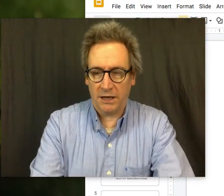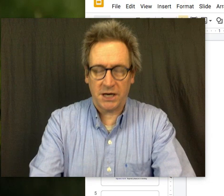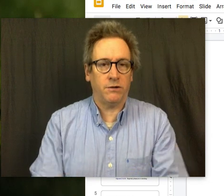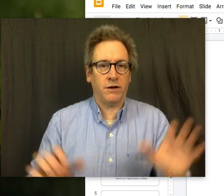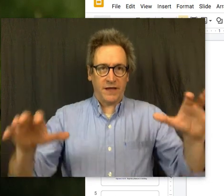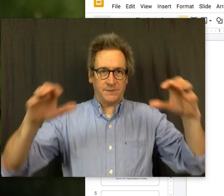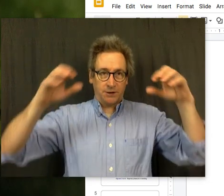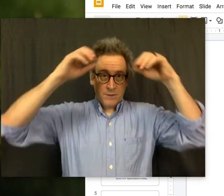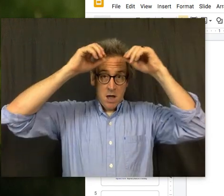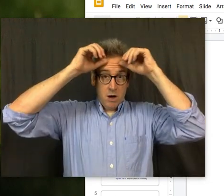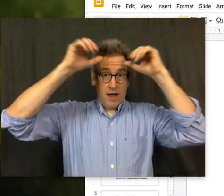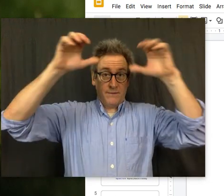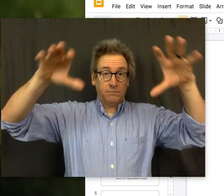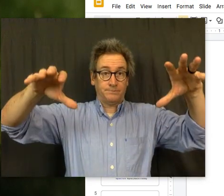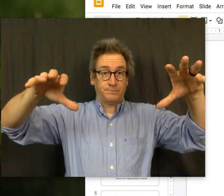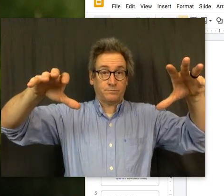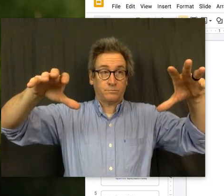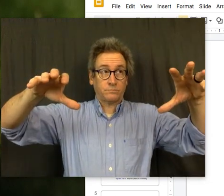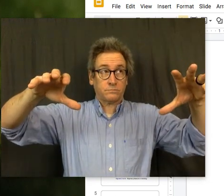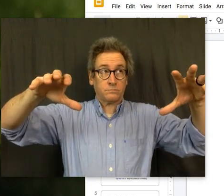Getting a little shadow. Okay, that's better. Okay.